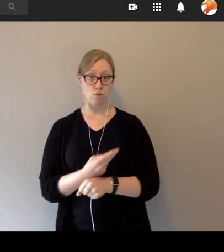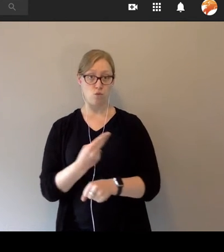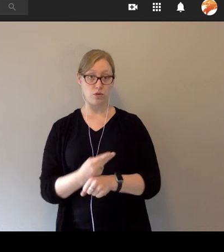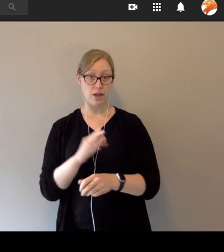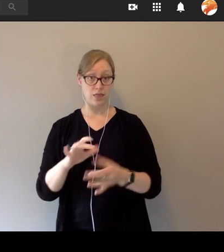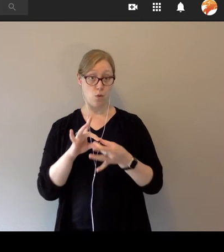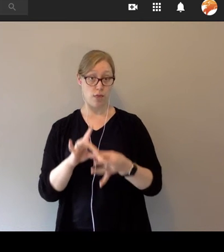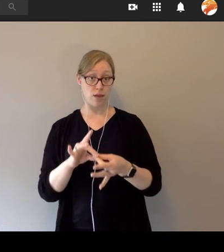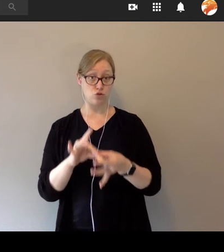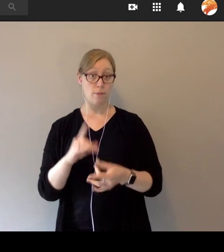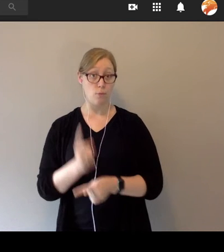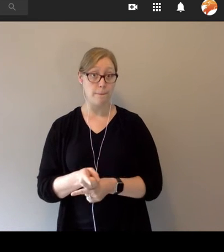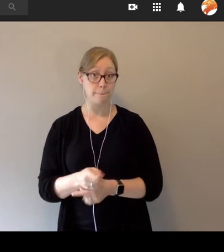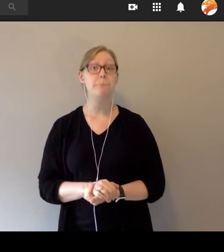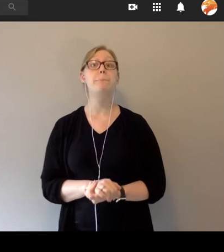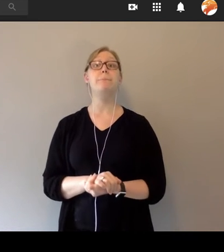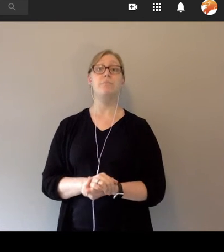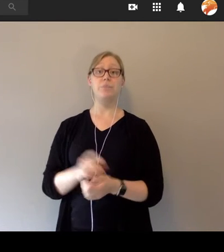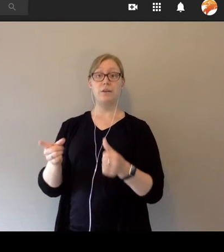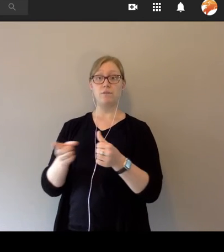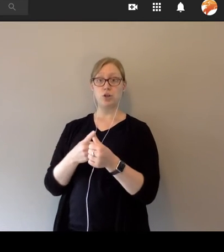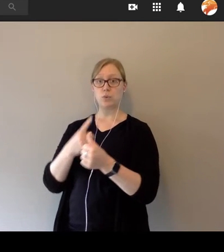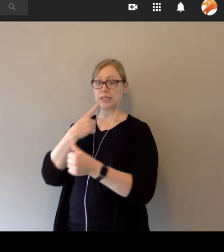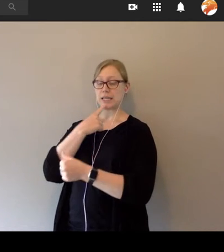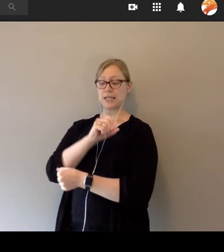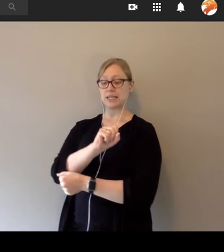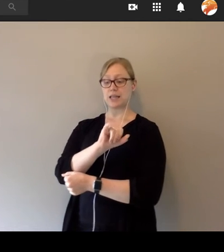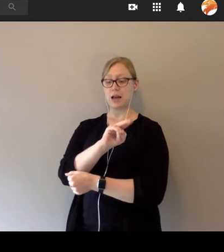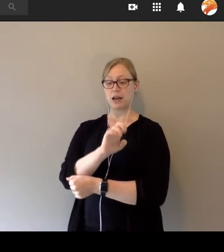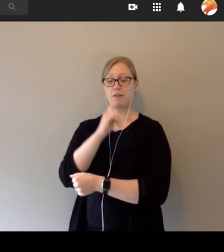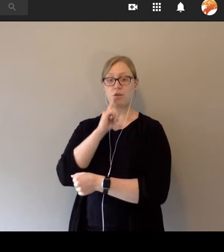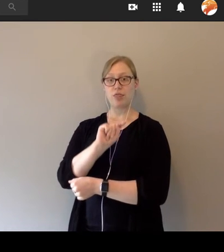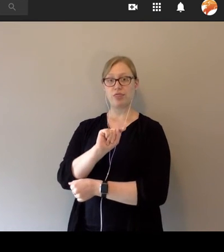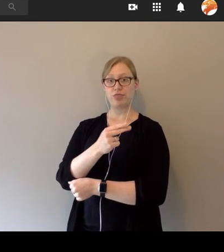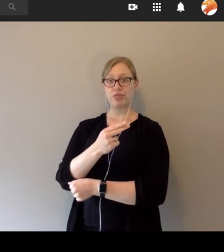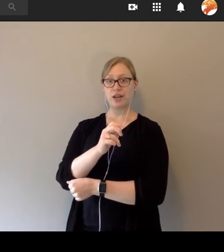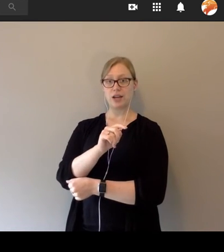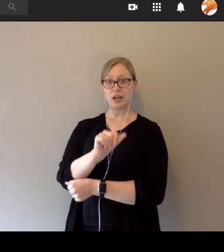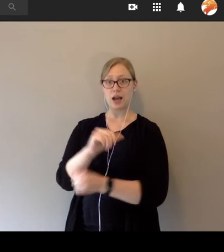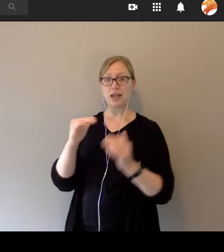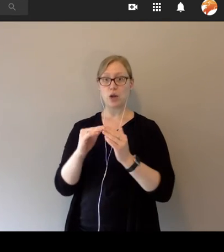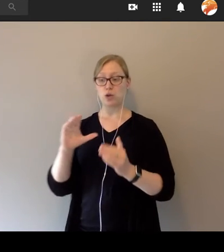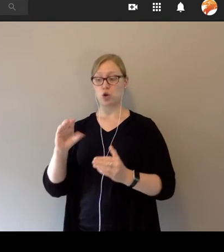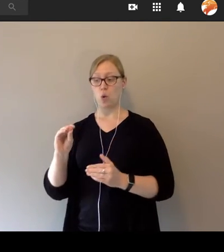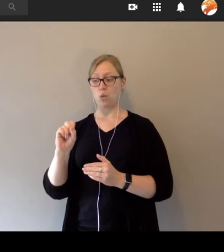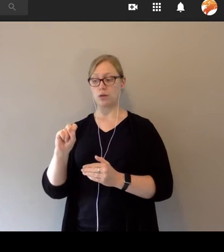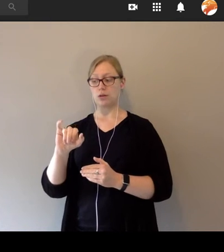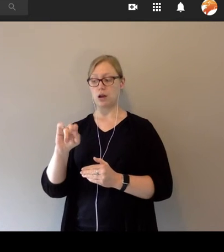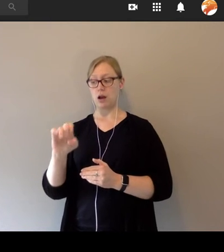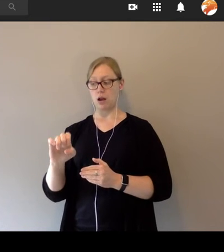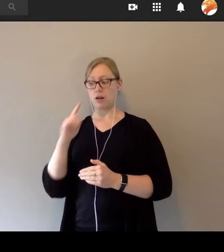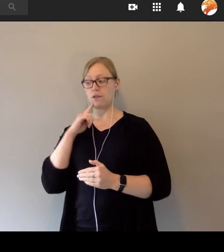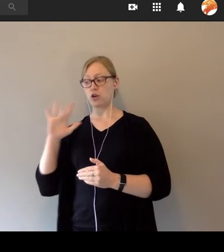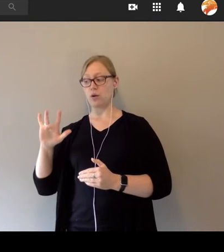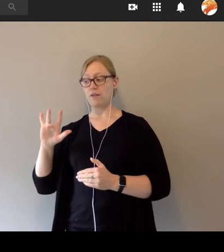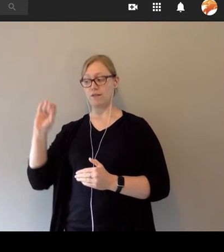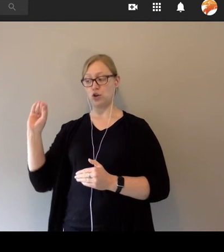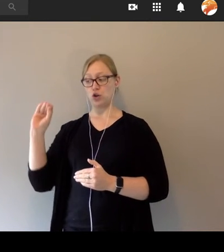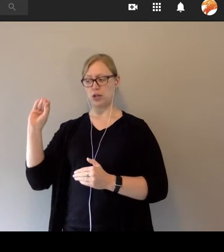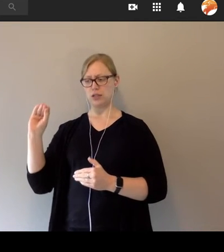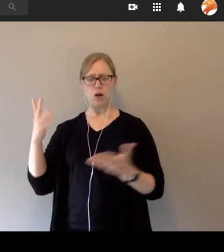So the first one says the sine of theta is equal to the cosine of 25 degrees. What do we know that can help